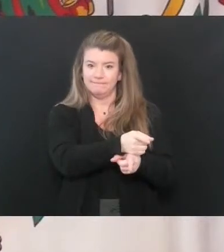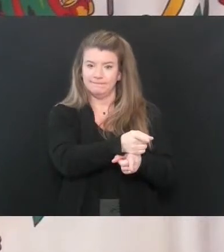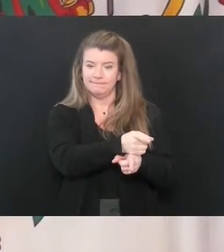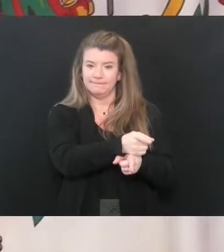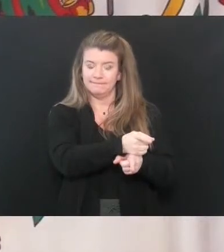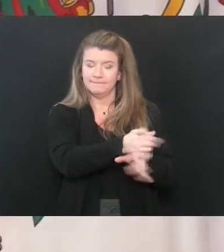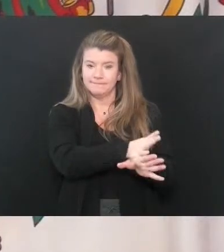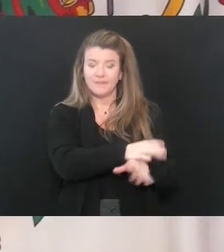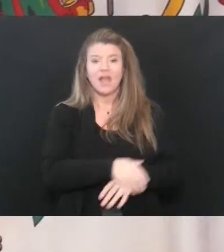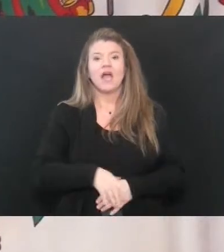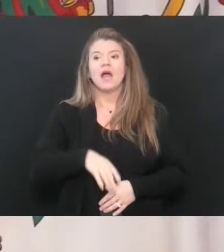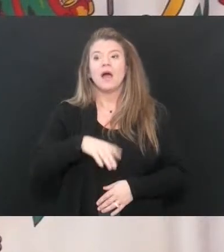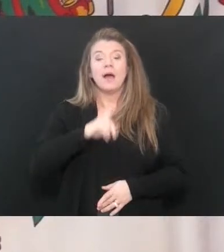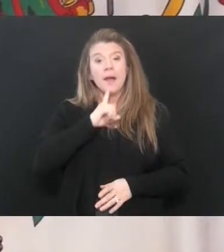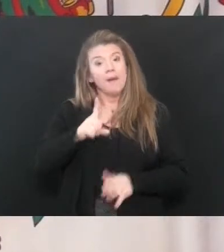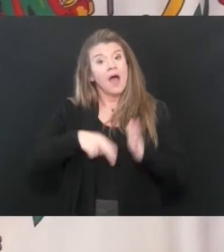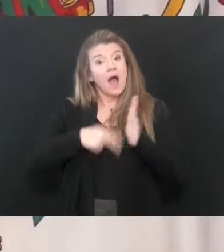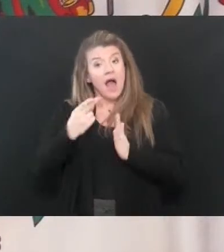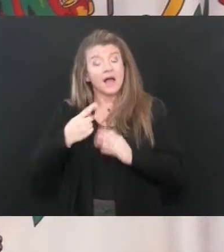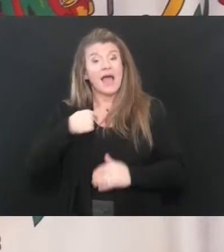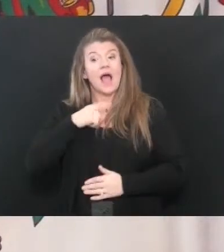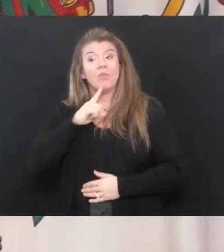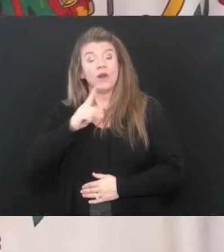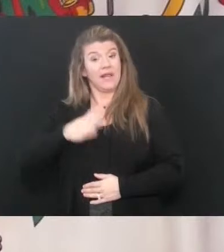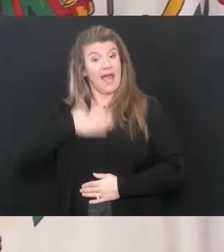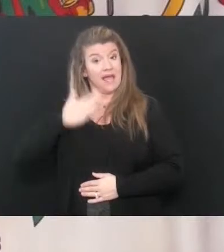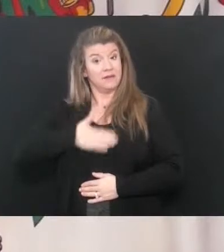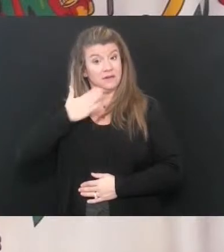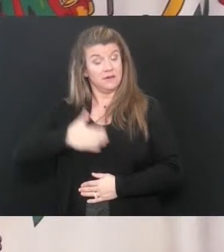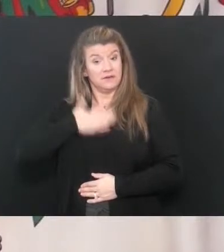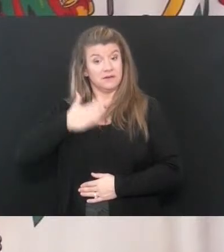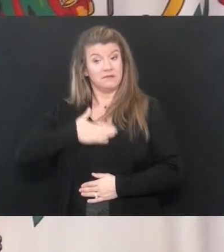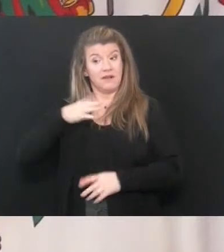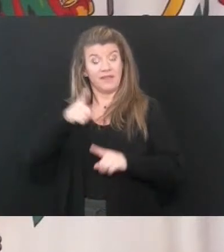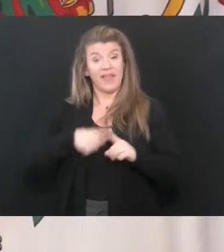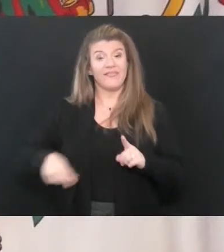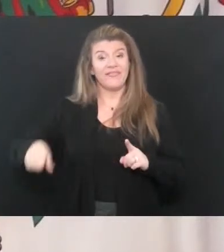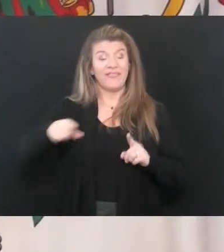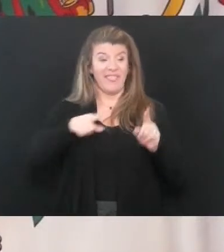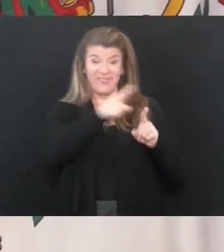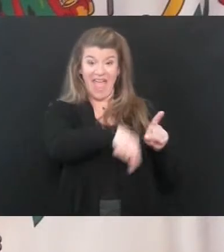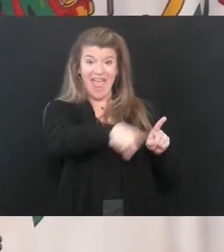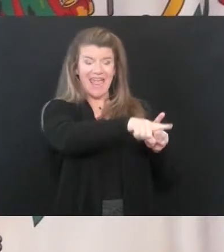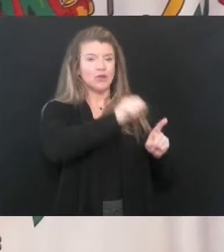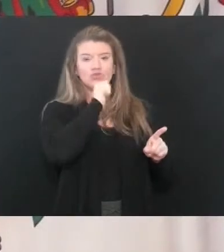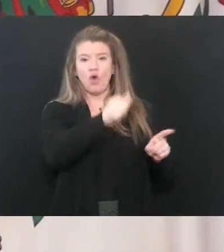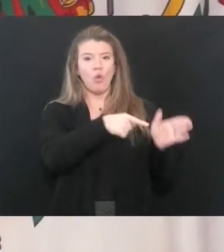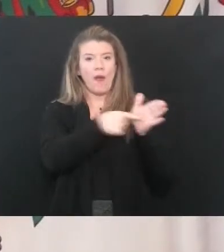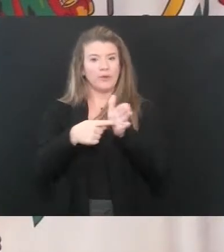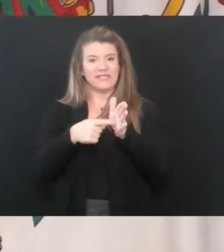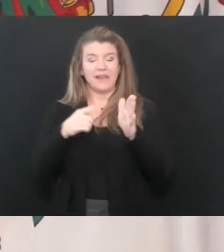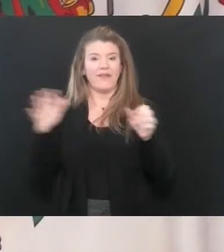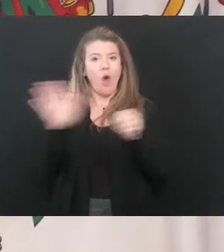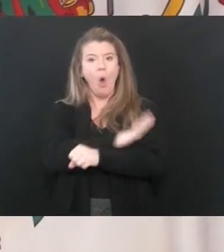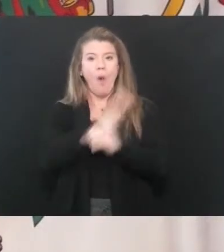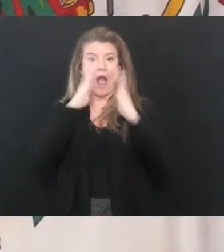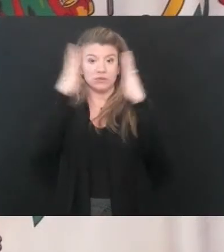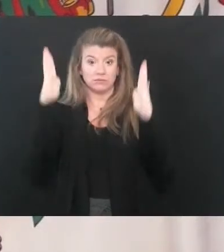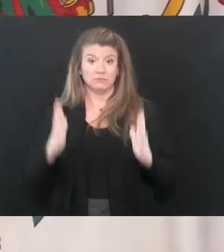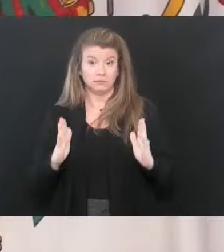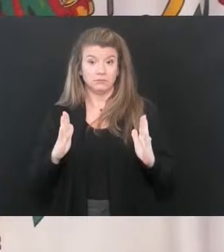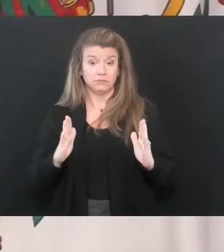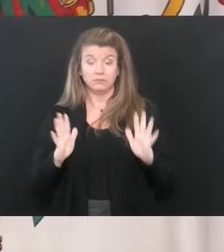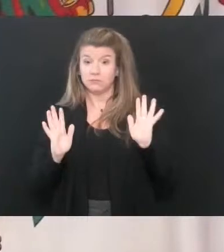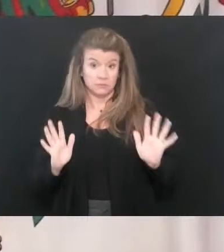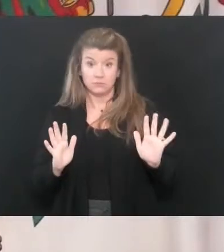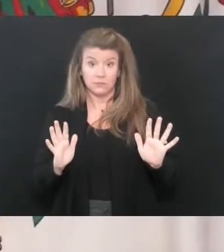so, nevertheless, I'm really glad that they do not represent the House. I